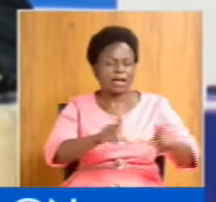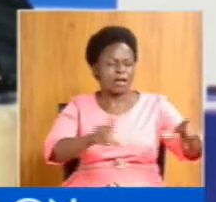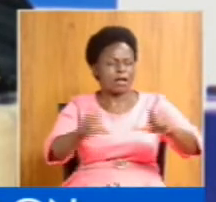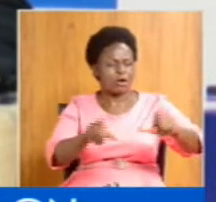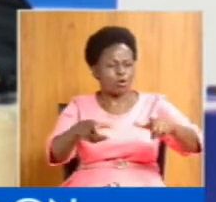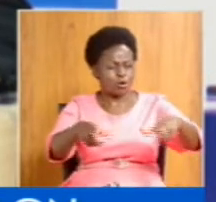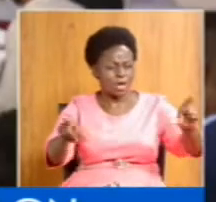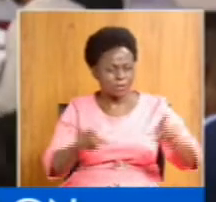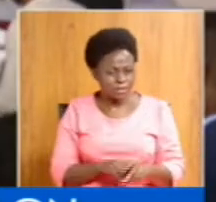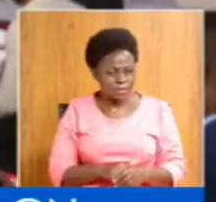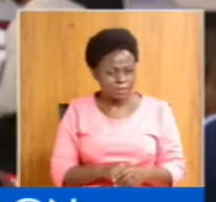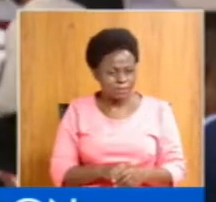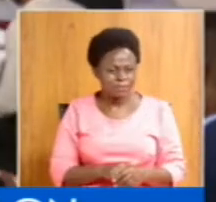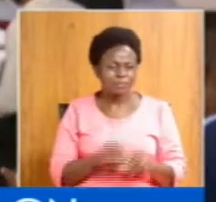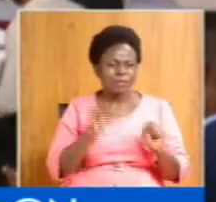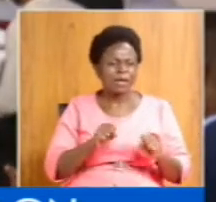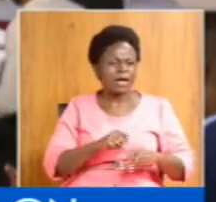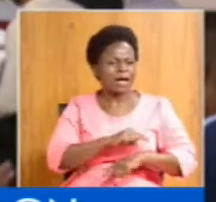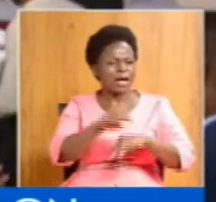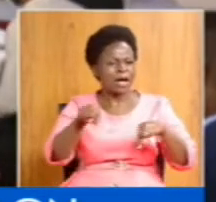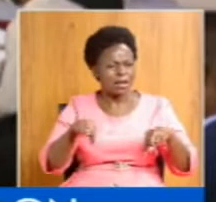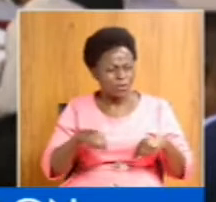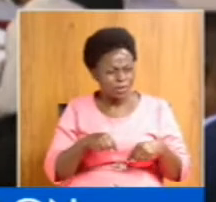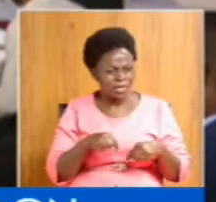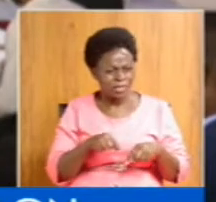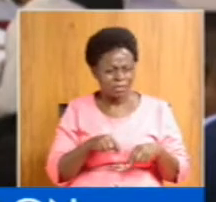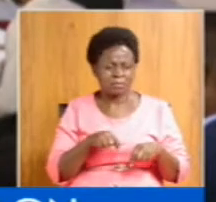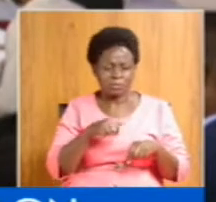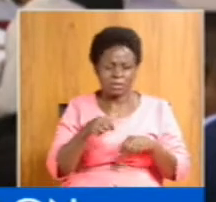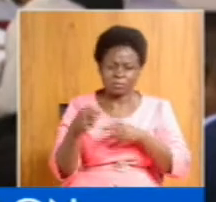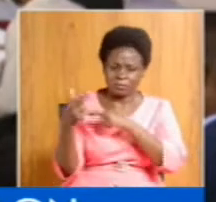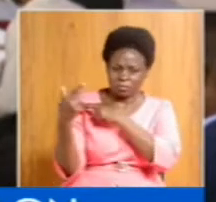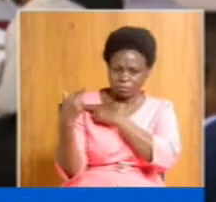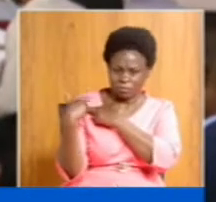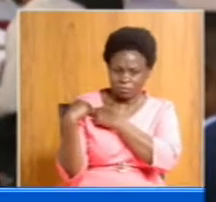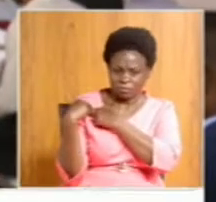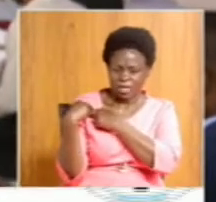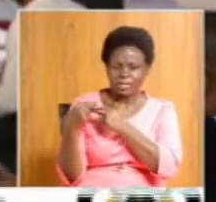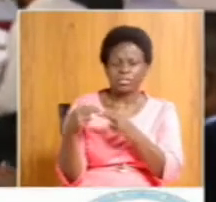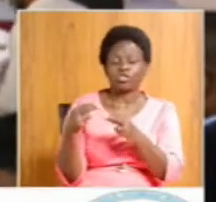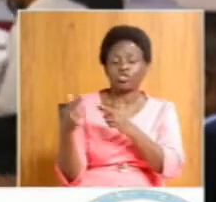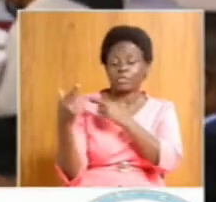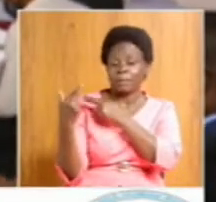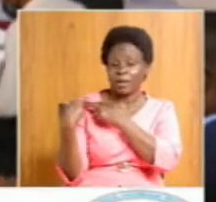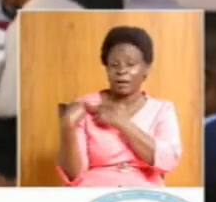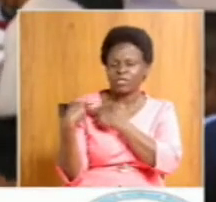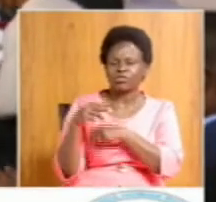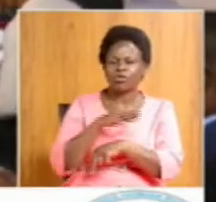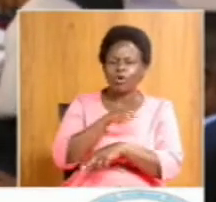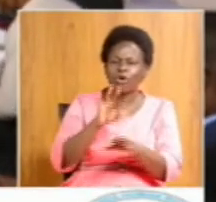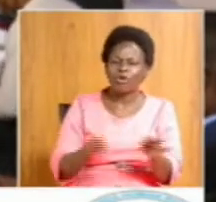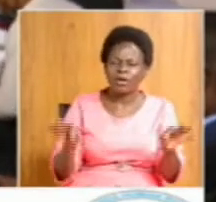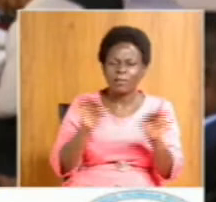languages. And we take it upon ourselves as duty bearers that for all